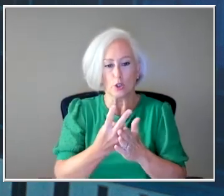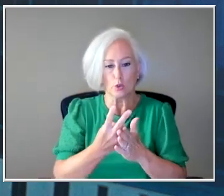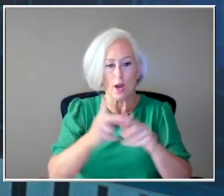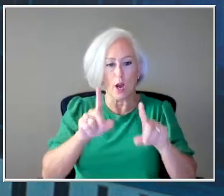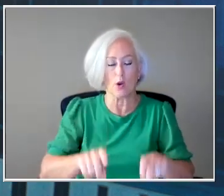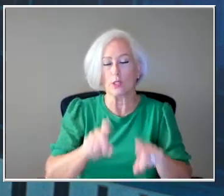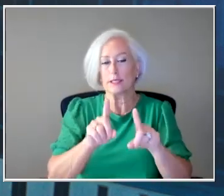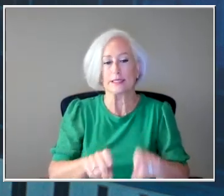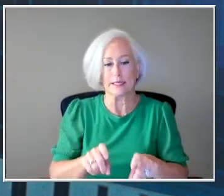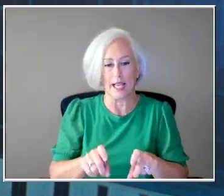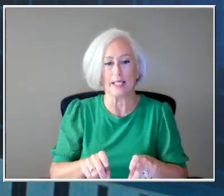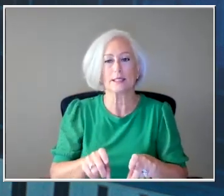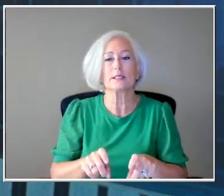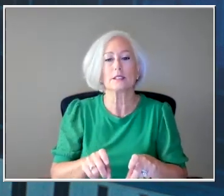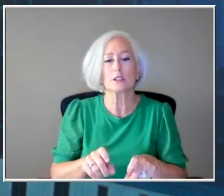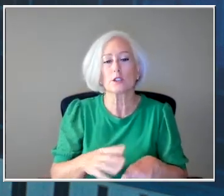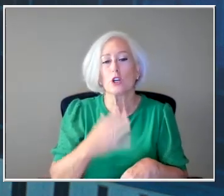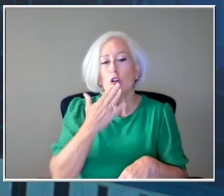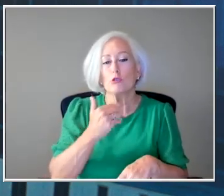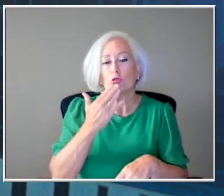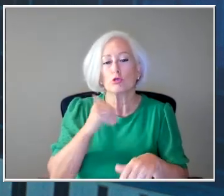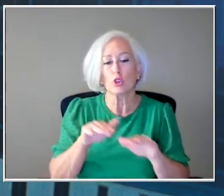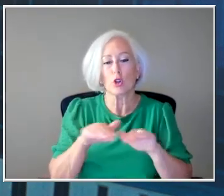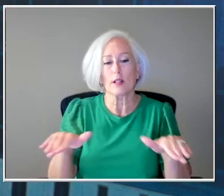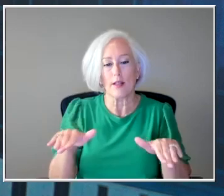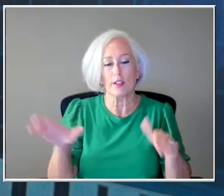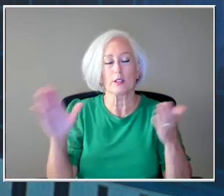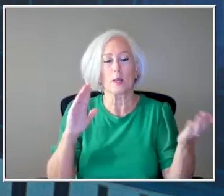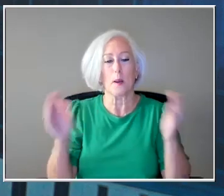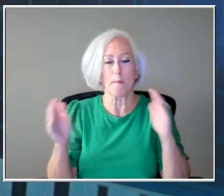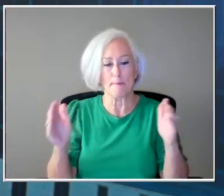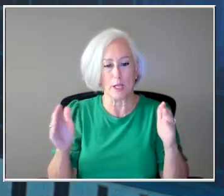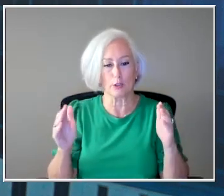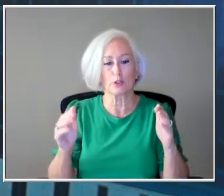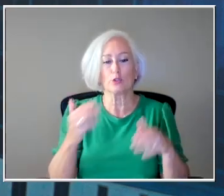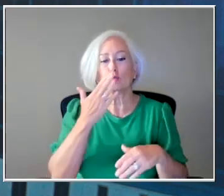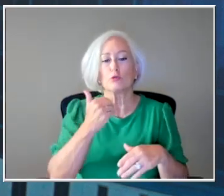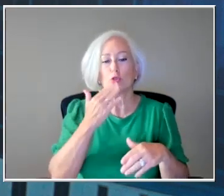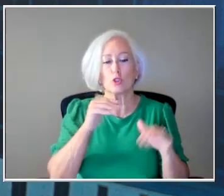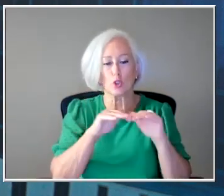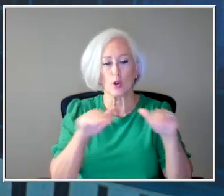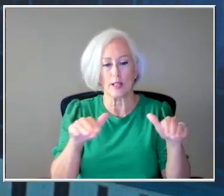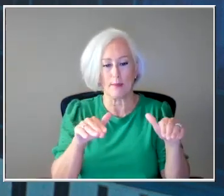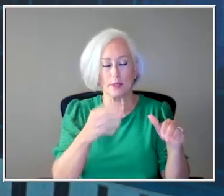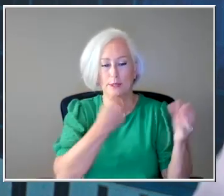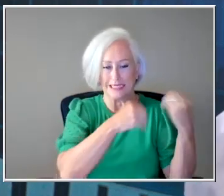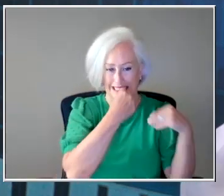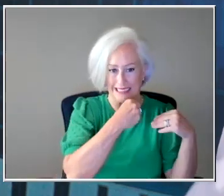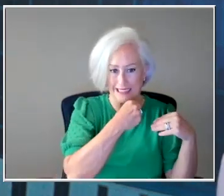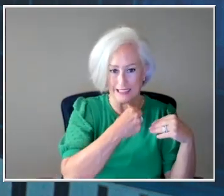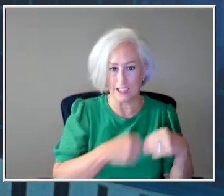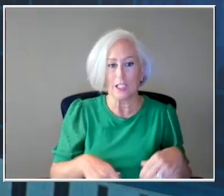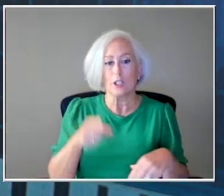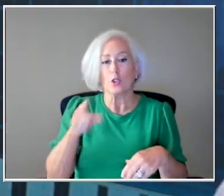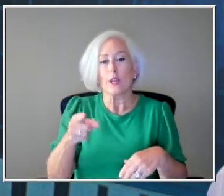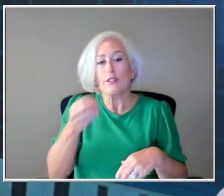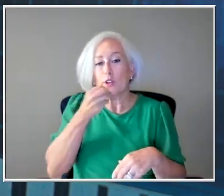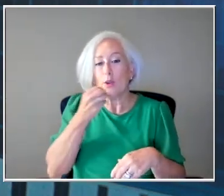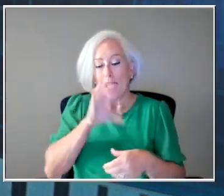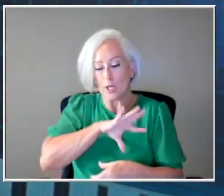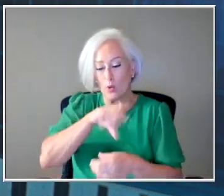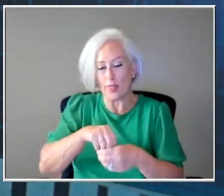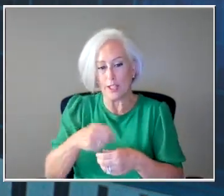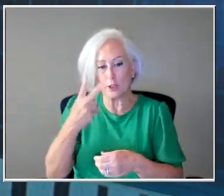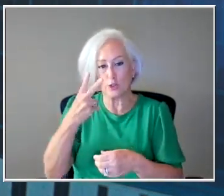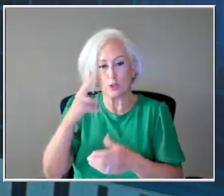lipid sugar levels compared to a fasting sugar levels. Meaning, if you have eaten within a 2-hour period and your sugars are a certain level,